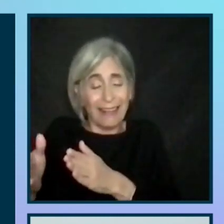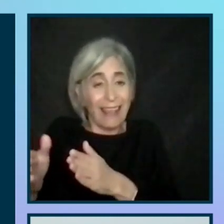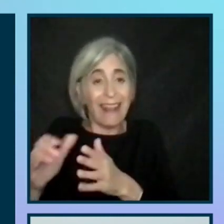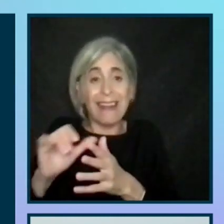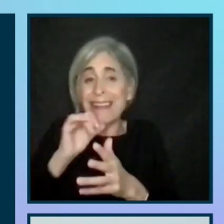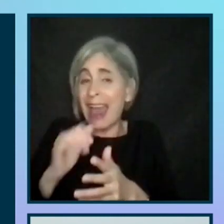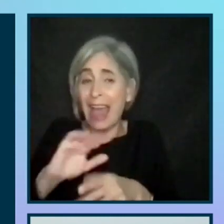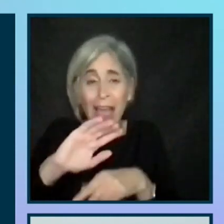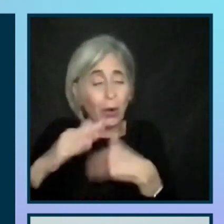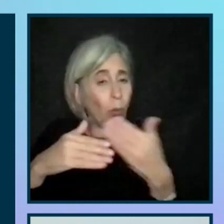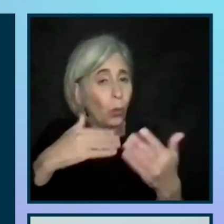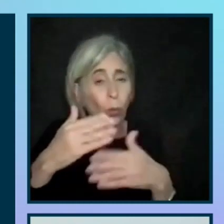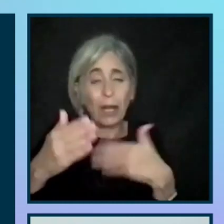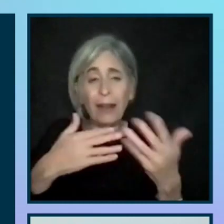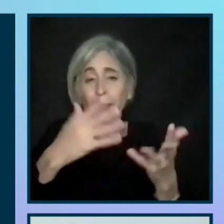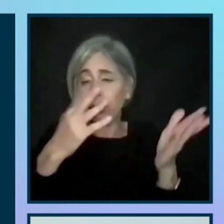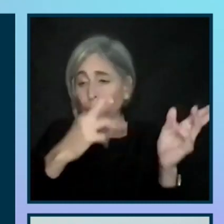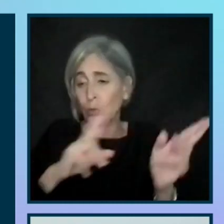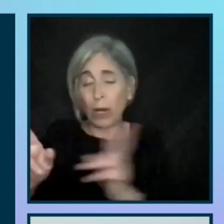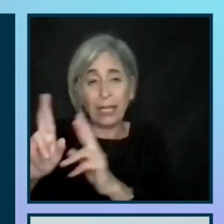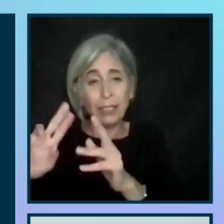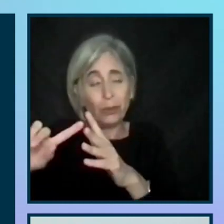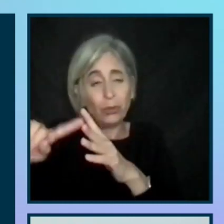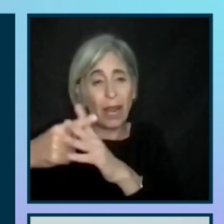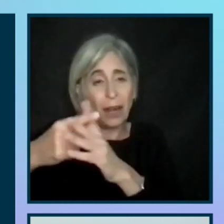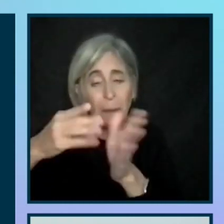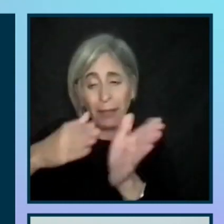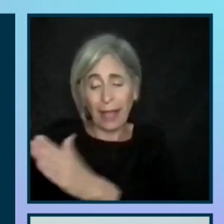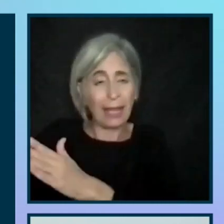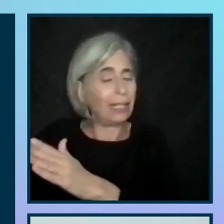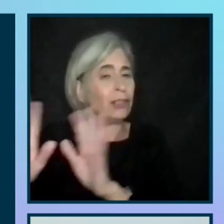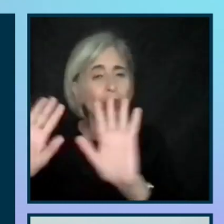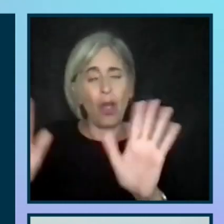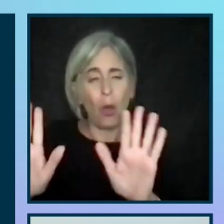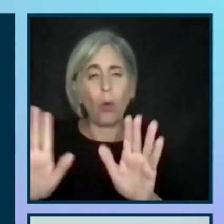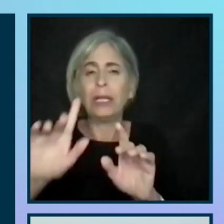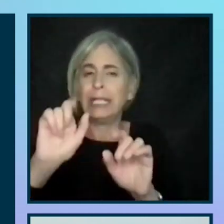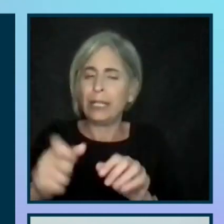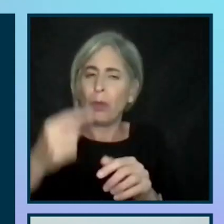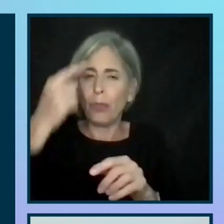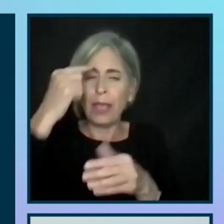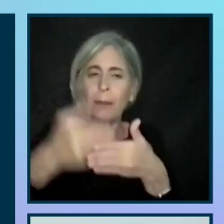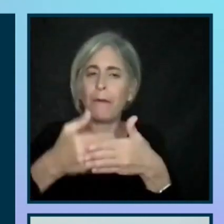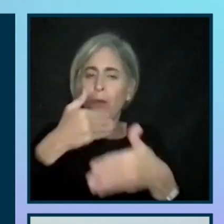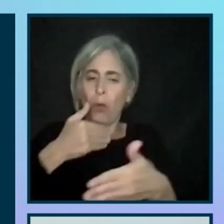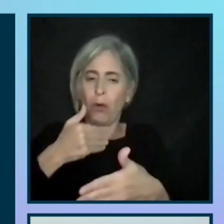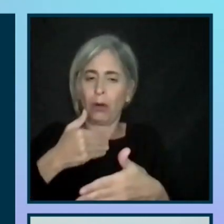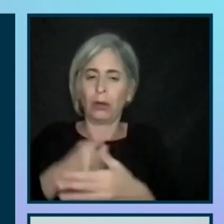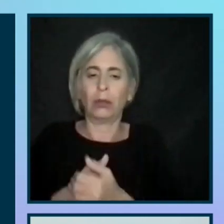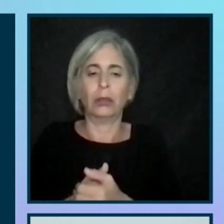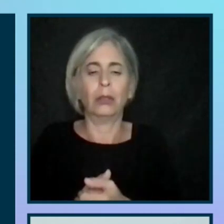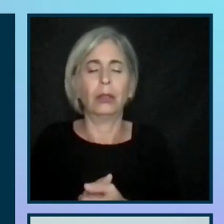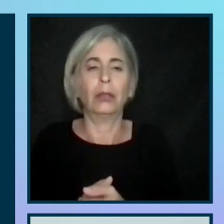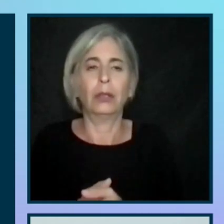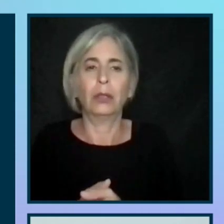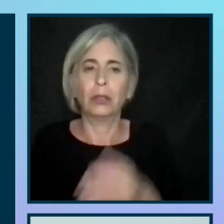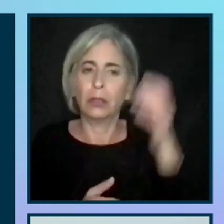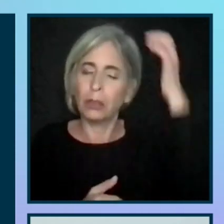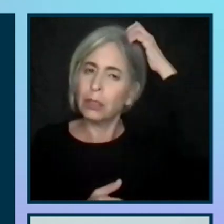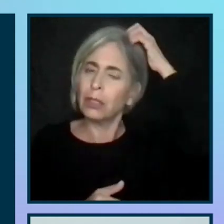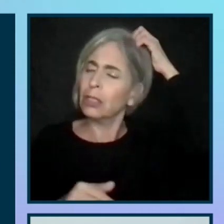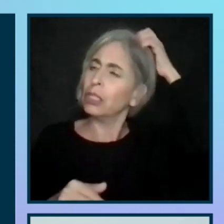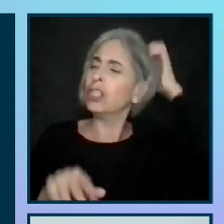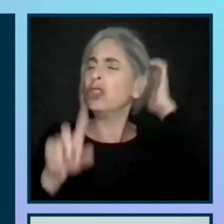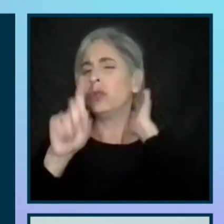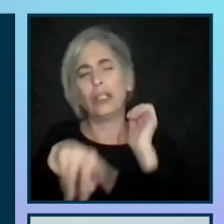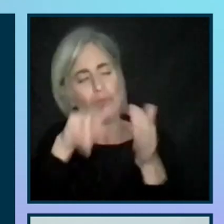shipped. So it should be accounted for when defining project roadmaps, writing briefs, and coming up with user stories, really at the